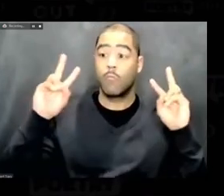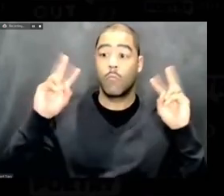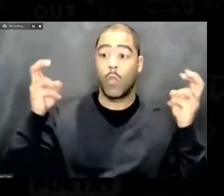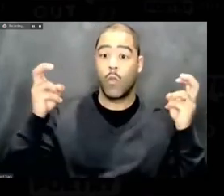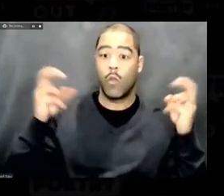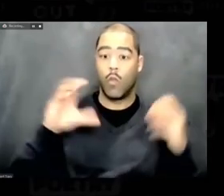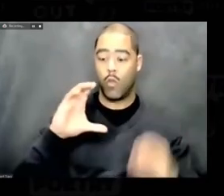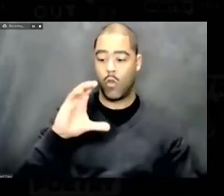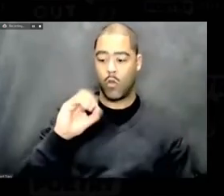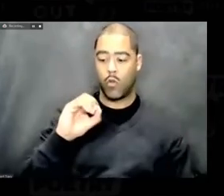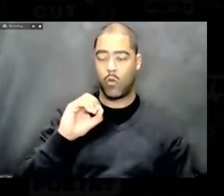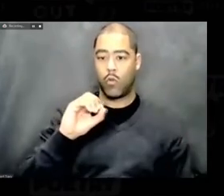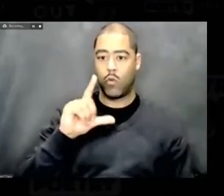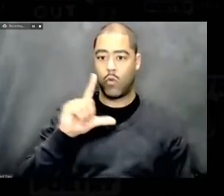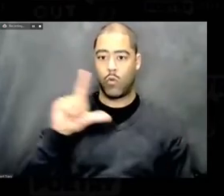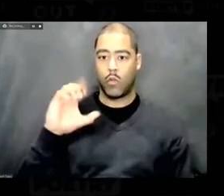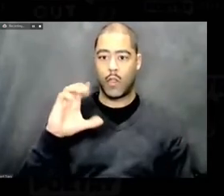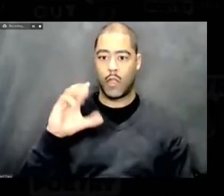Small Joys.